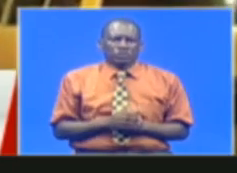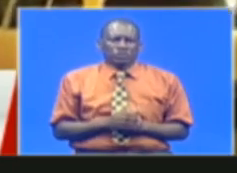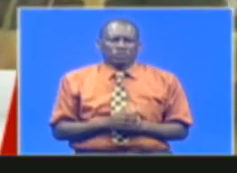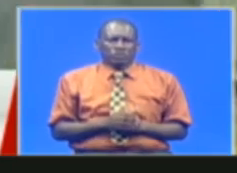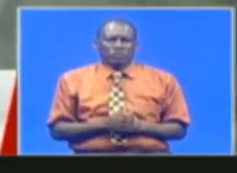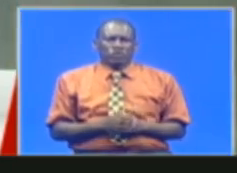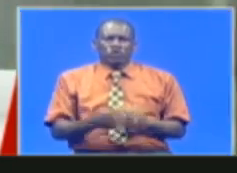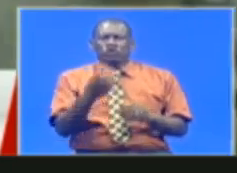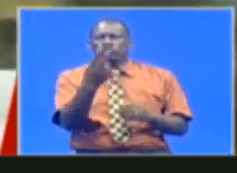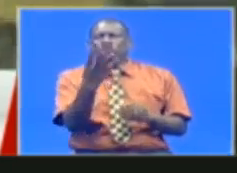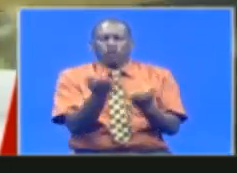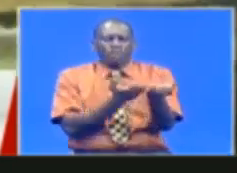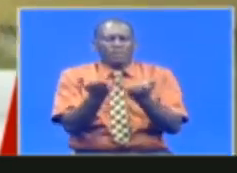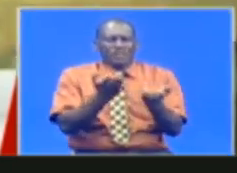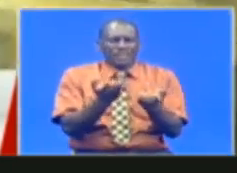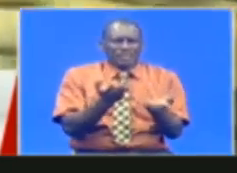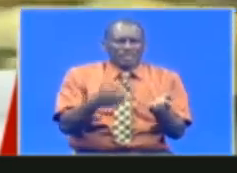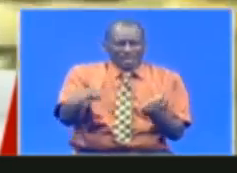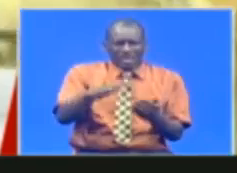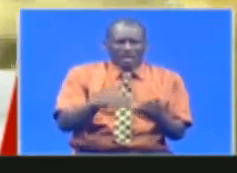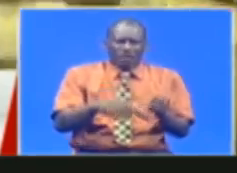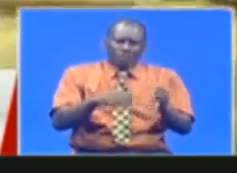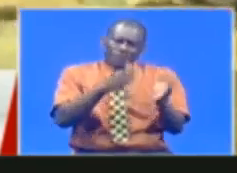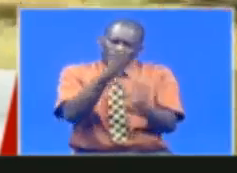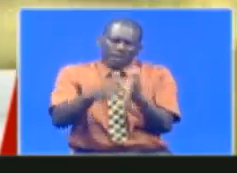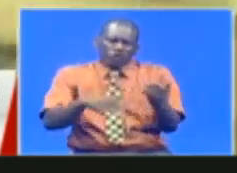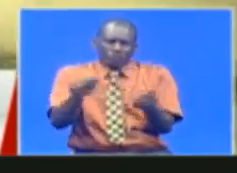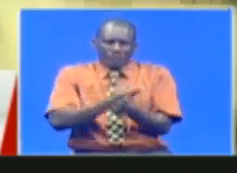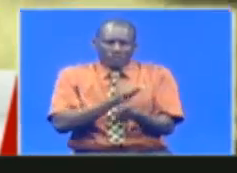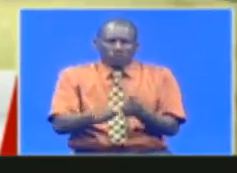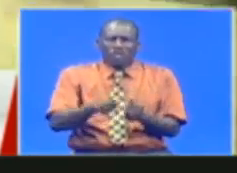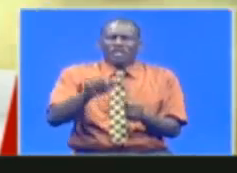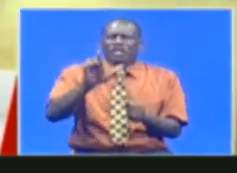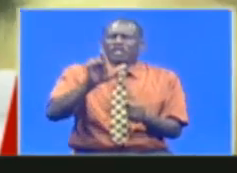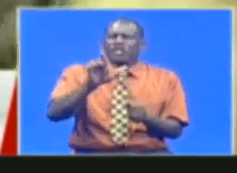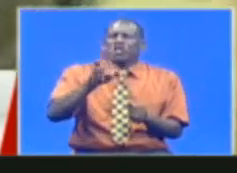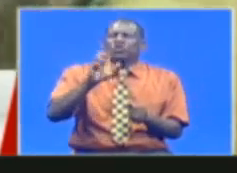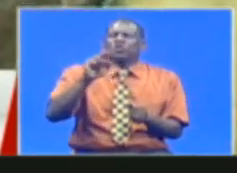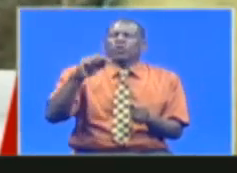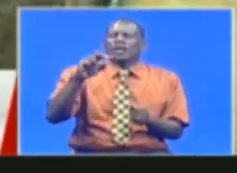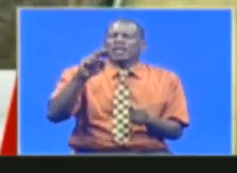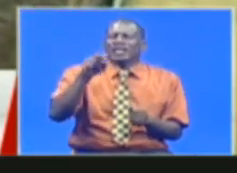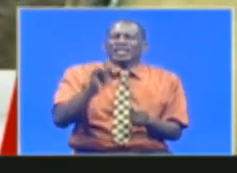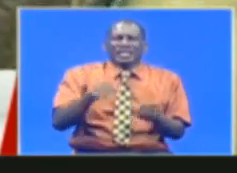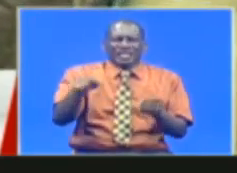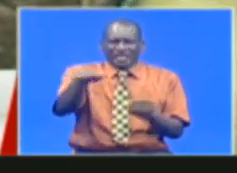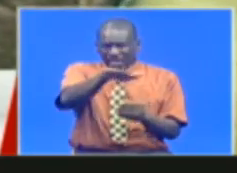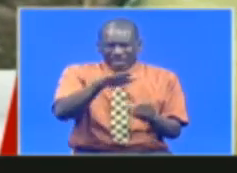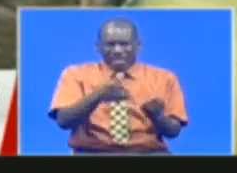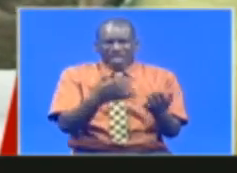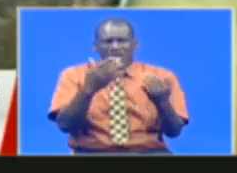At least 24 business premises have been earmarked for demolition at Lwang'ni area, a development that is likely to cost more